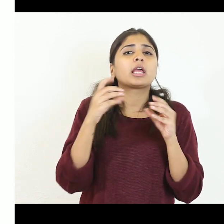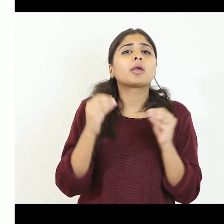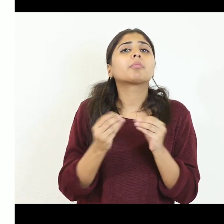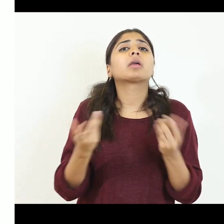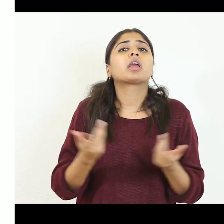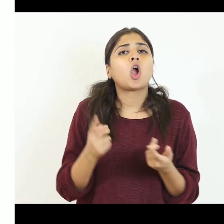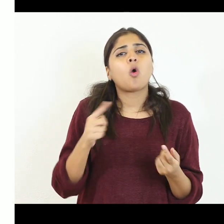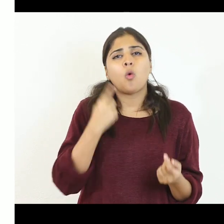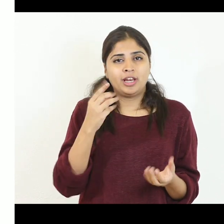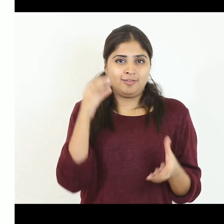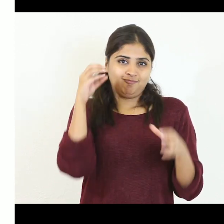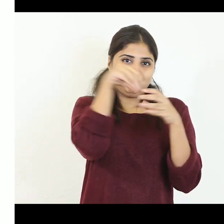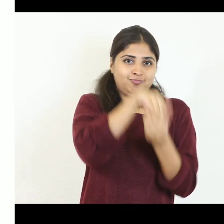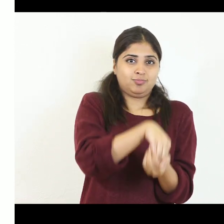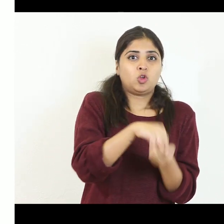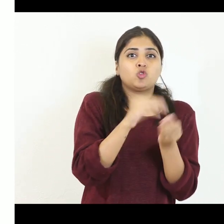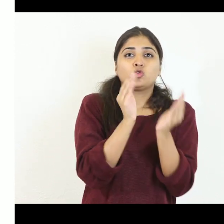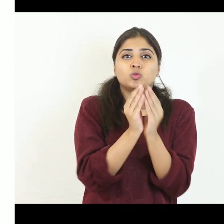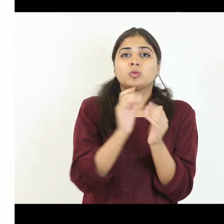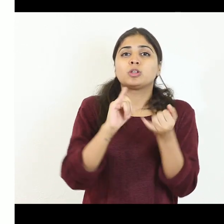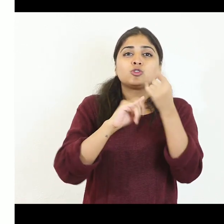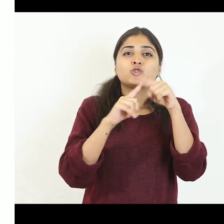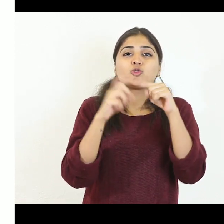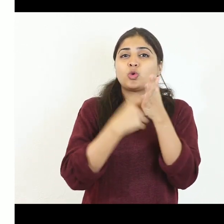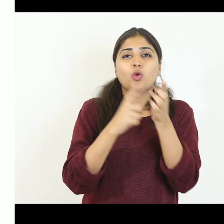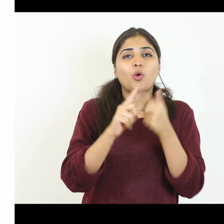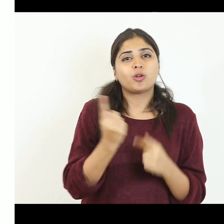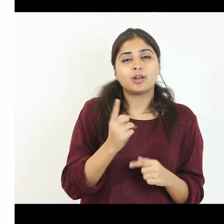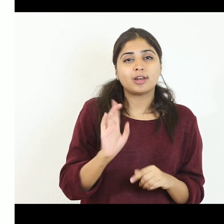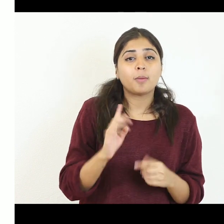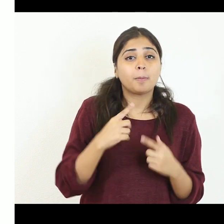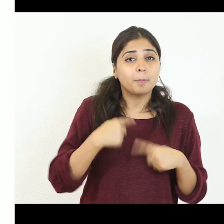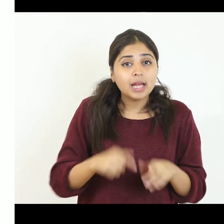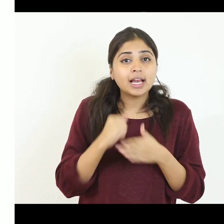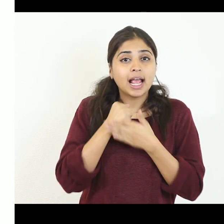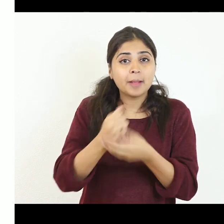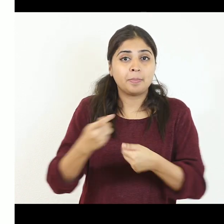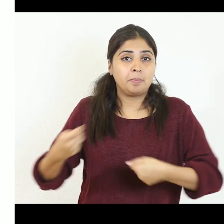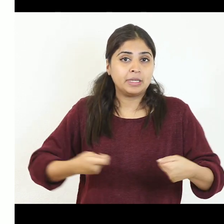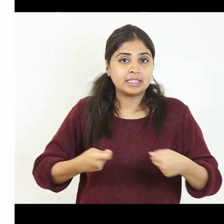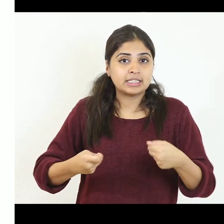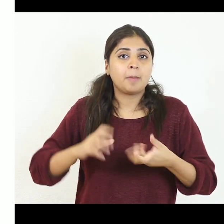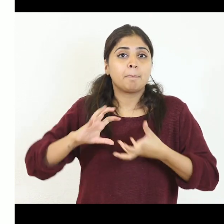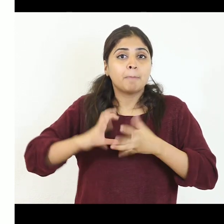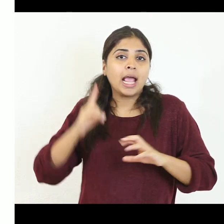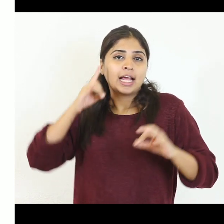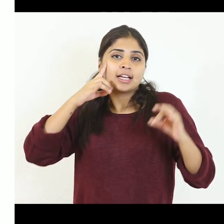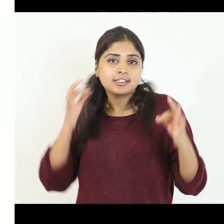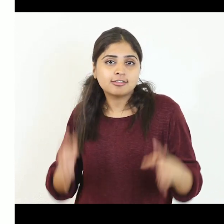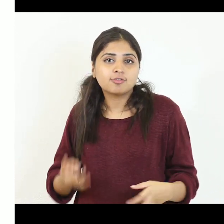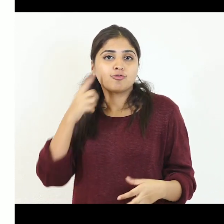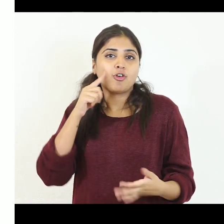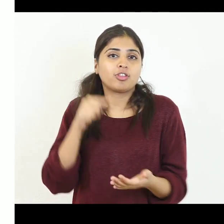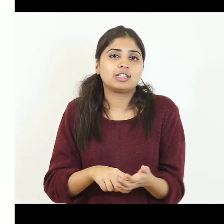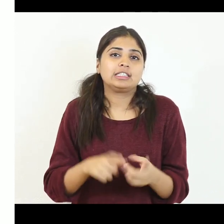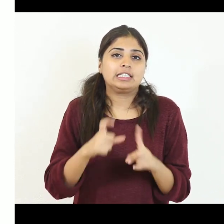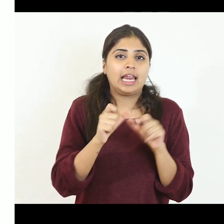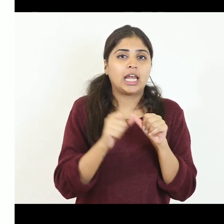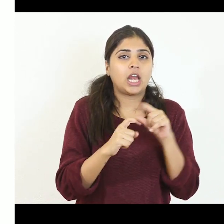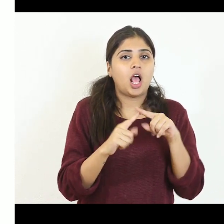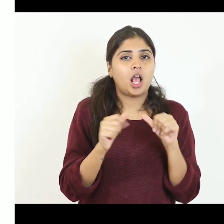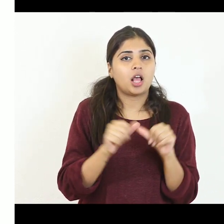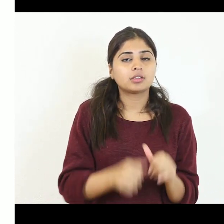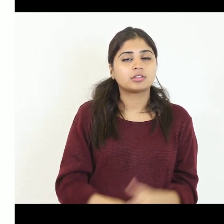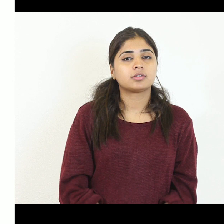help businesses make decisions based on that data. The data warehouse supports